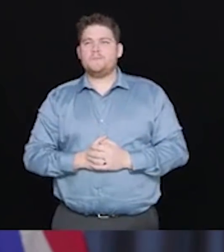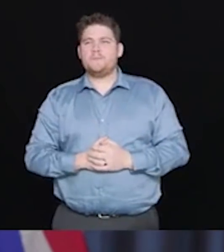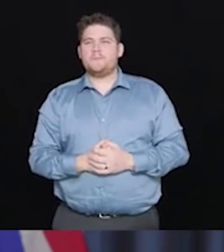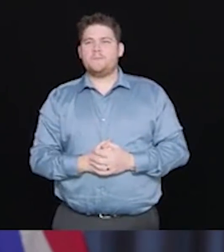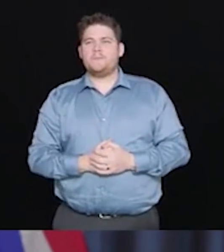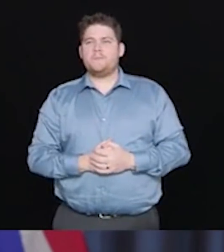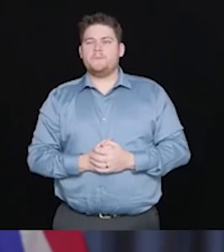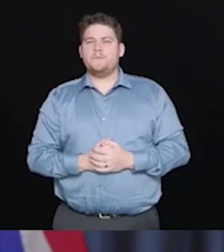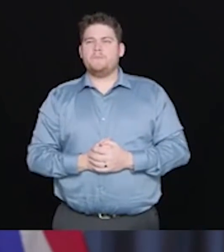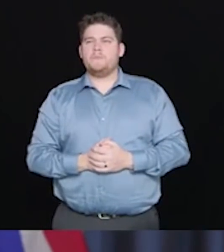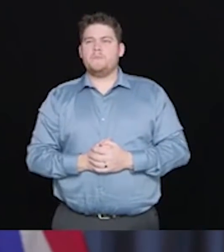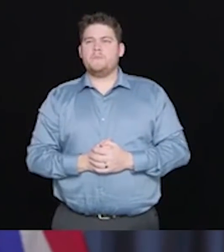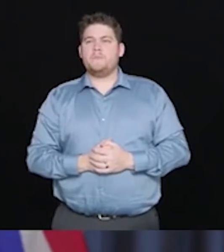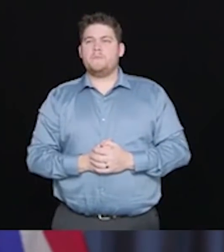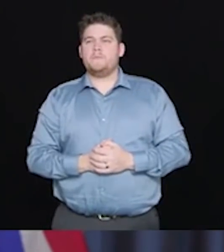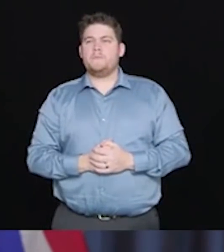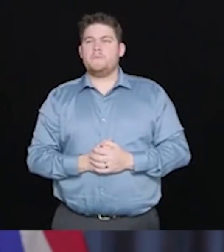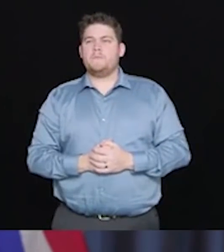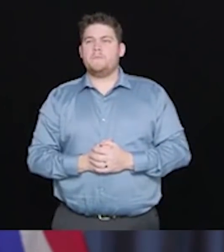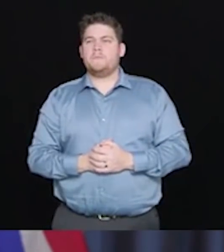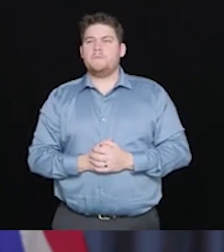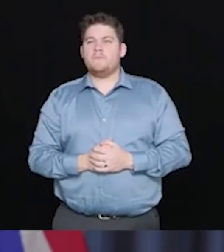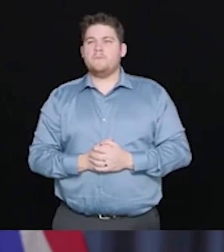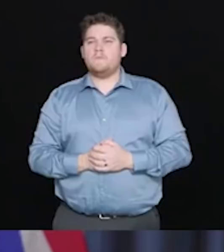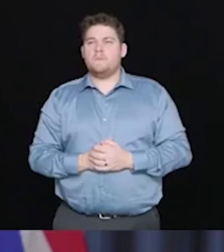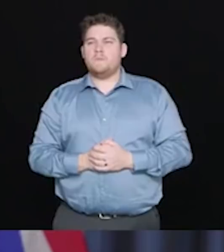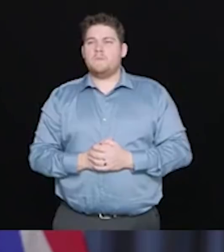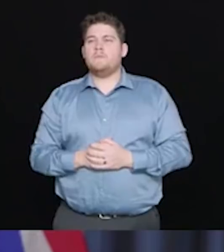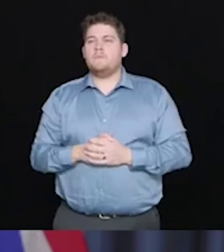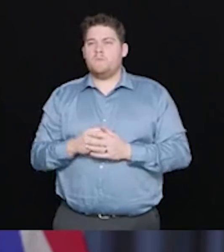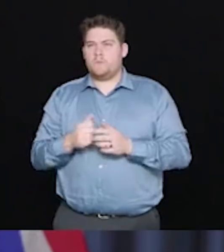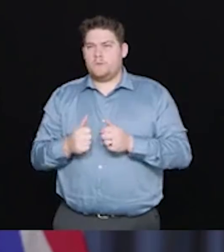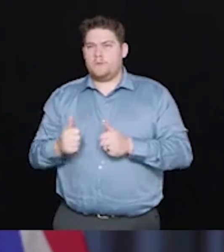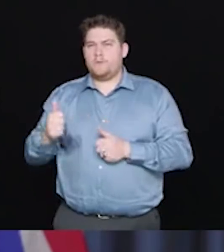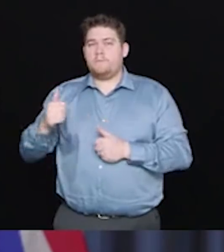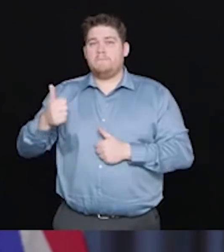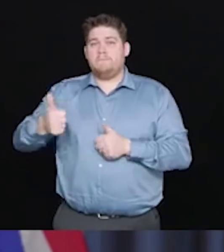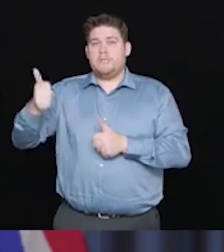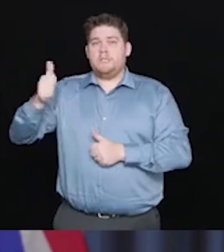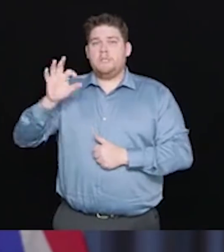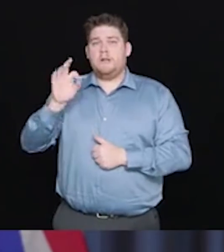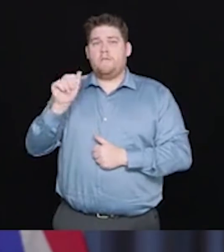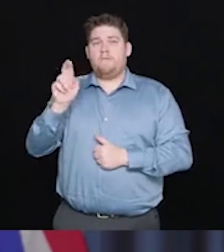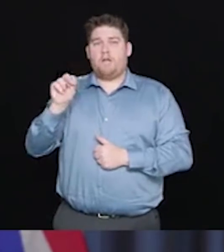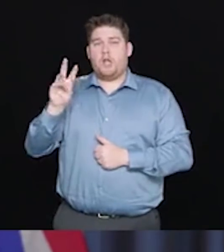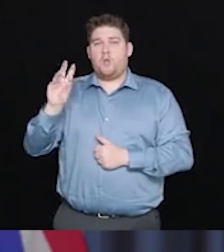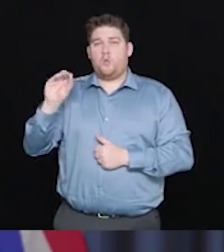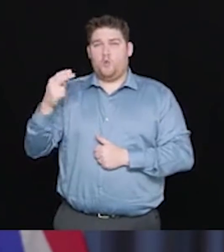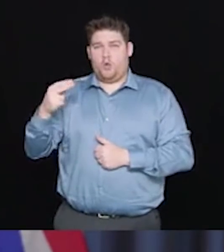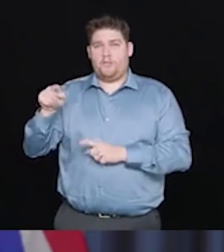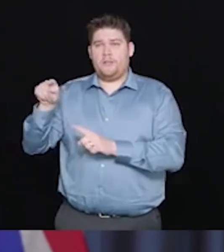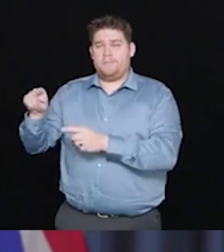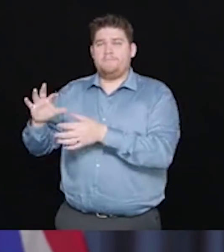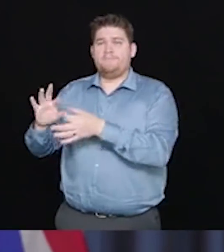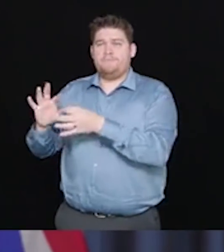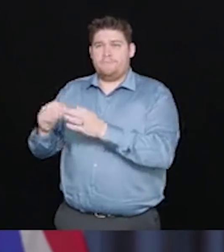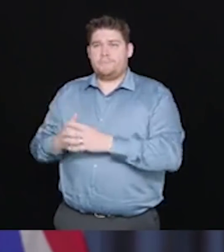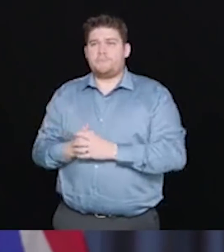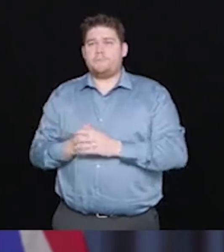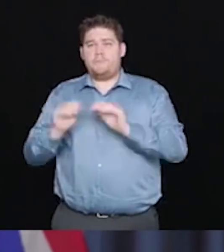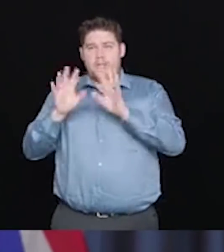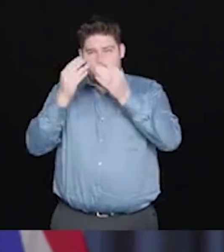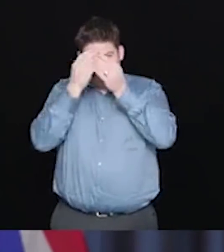of enhanced provisions and made it quite clear around the provincial emergency declaration under the Emergency Programs